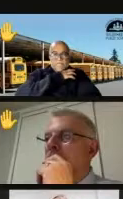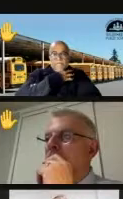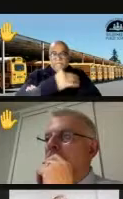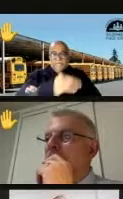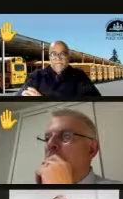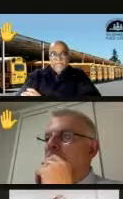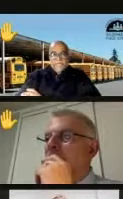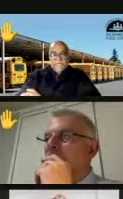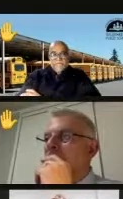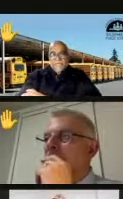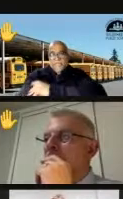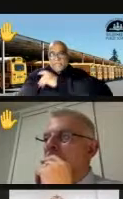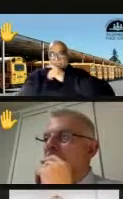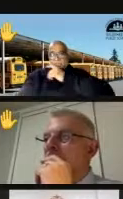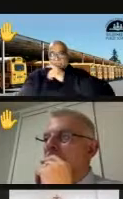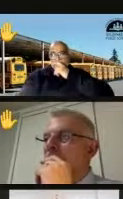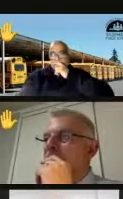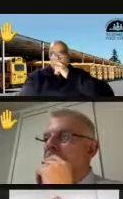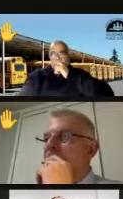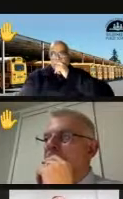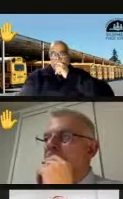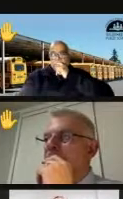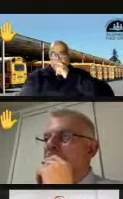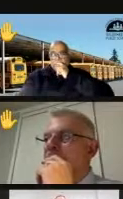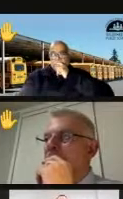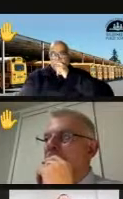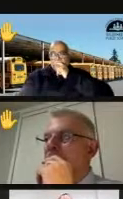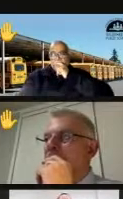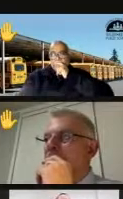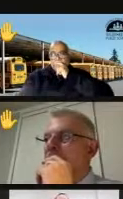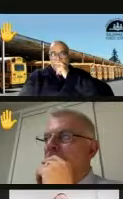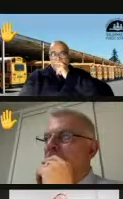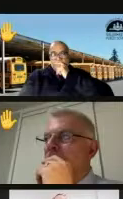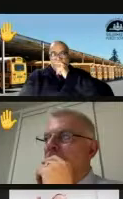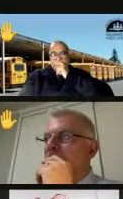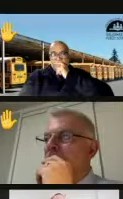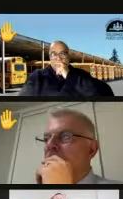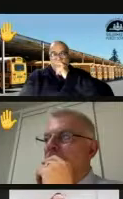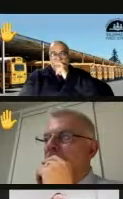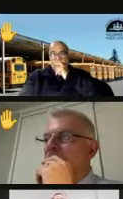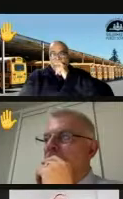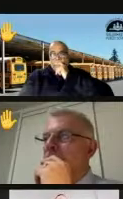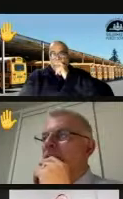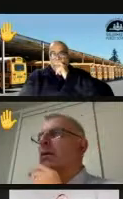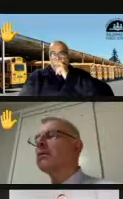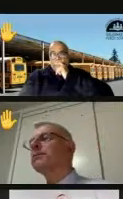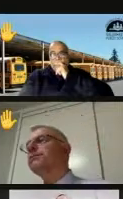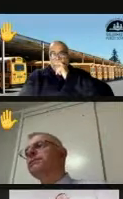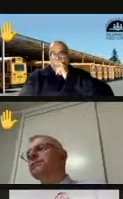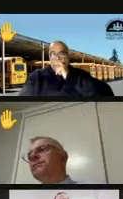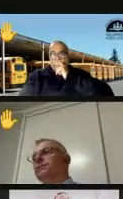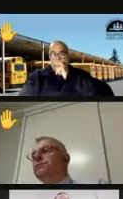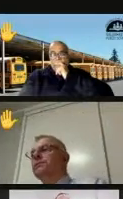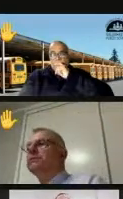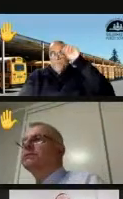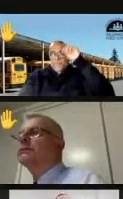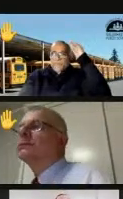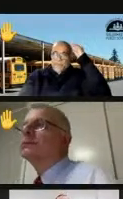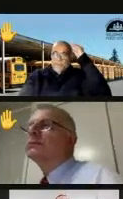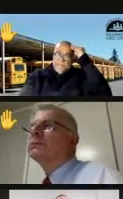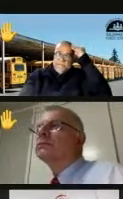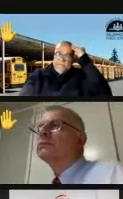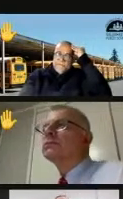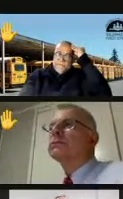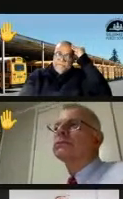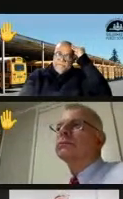well. So like that one just popped up to me because, you know, they're pretty high up there. But just to our student advisor's comments about